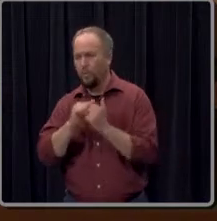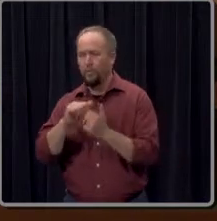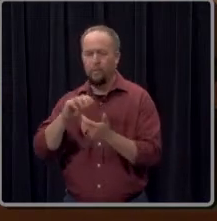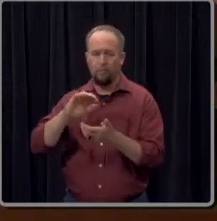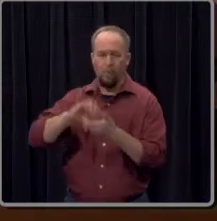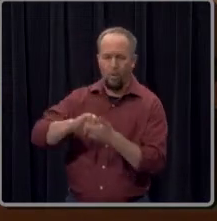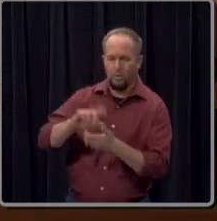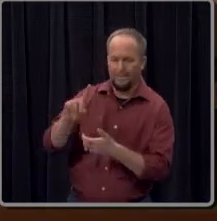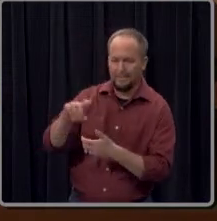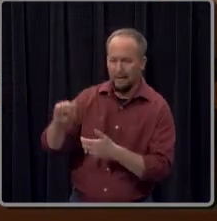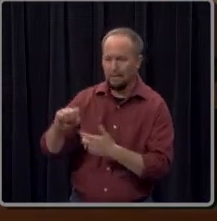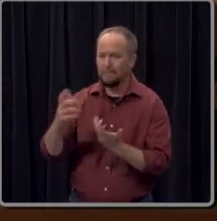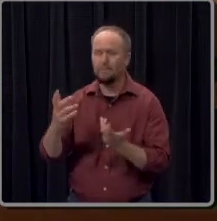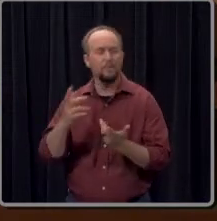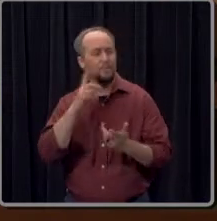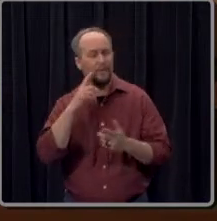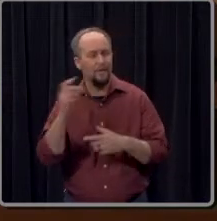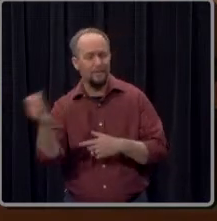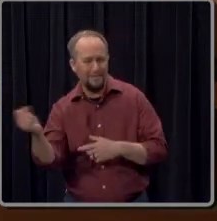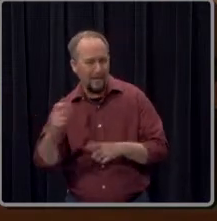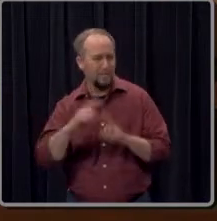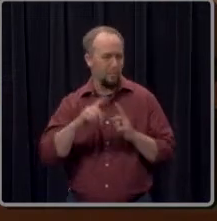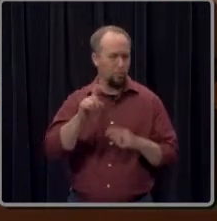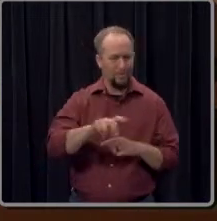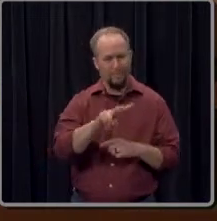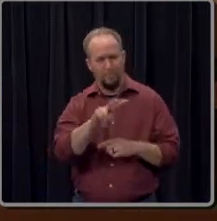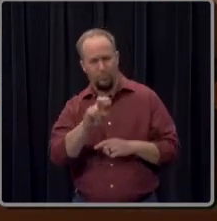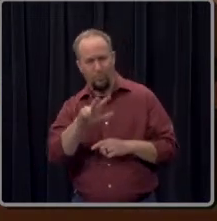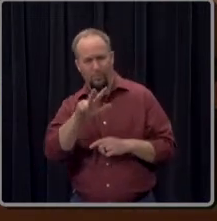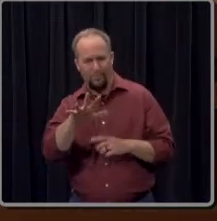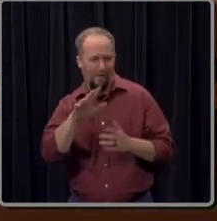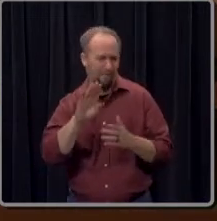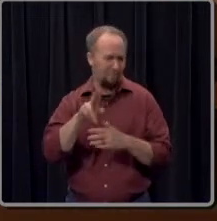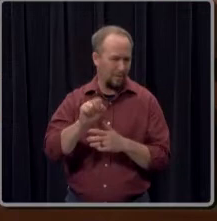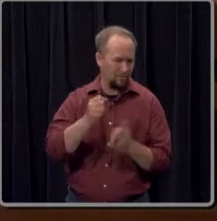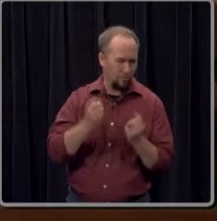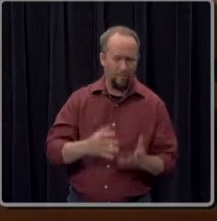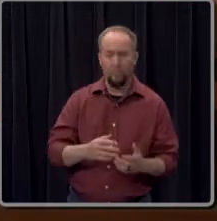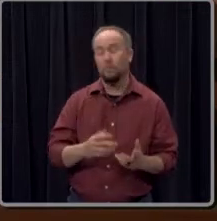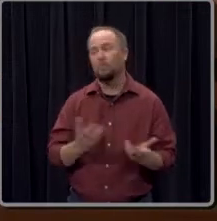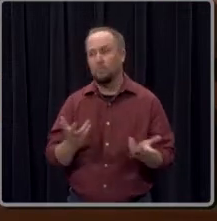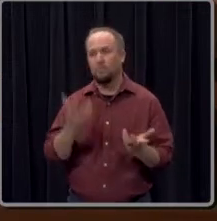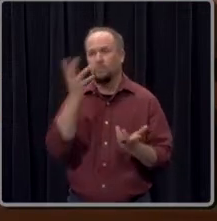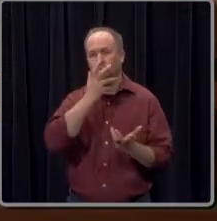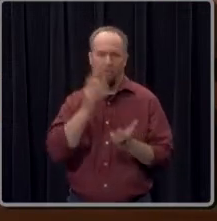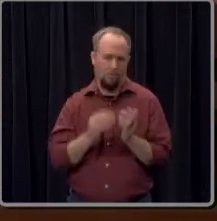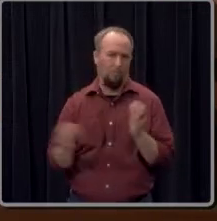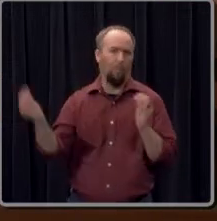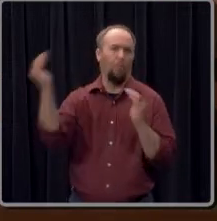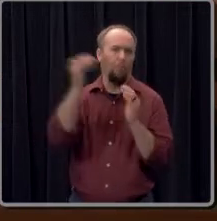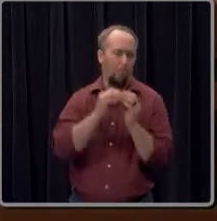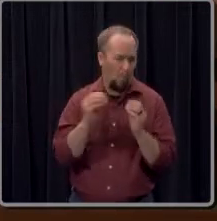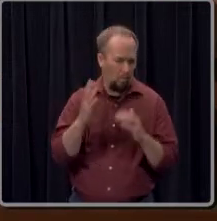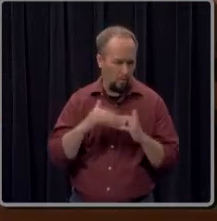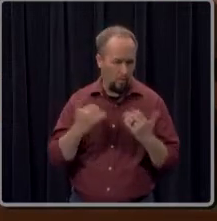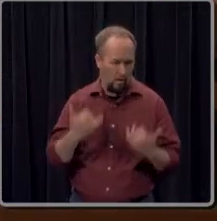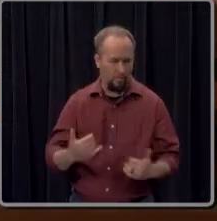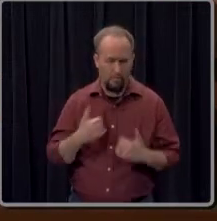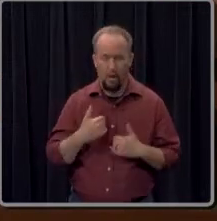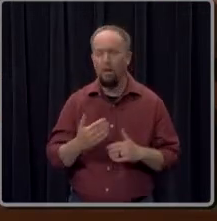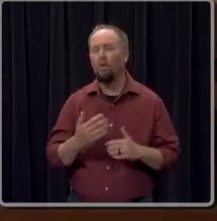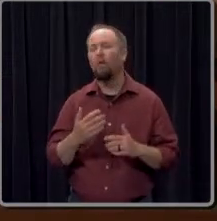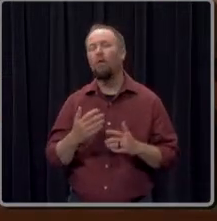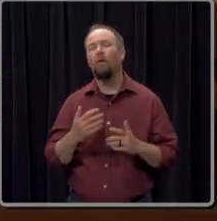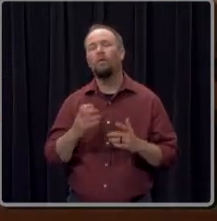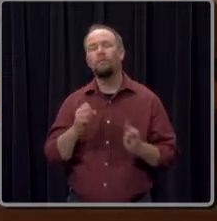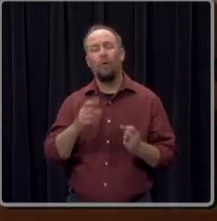and it would come back and say, it would work, you would just need 235 bus drivers, which is far more than we have right now. And so a number of schedules and